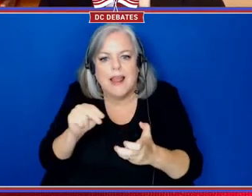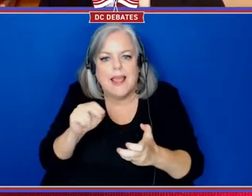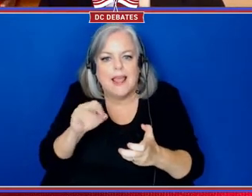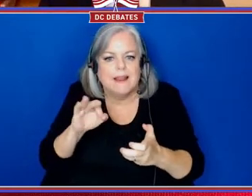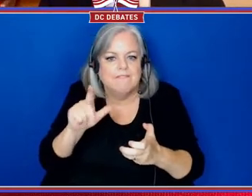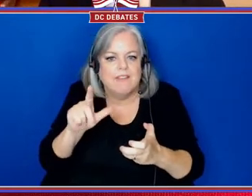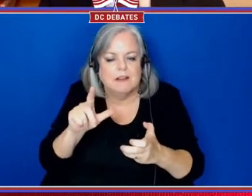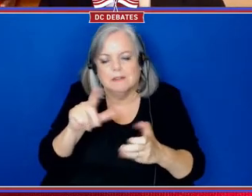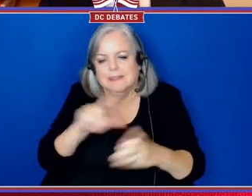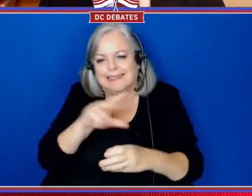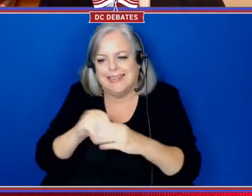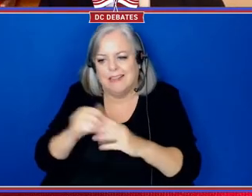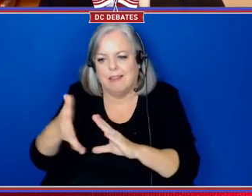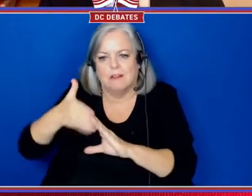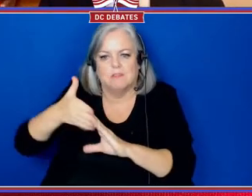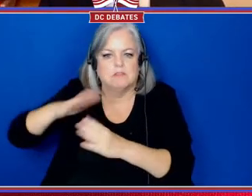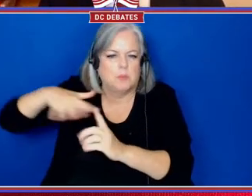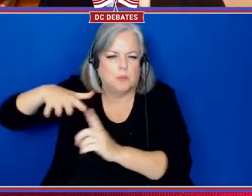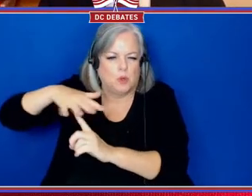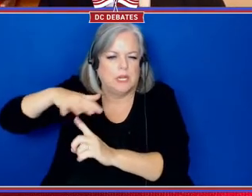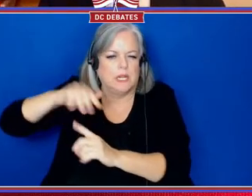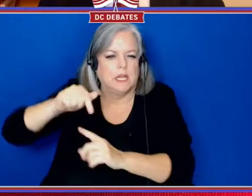White.